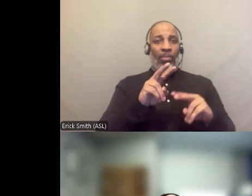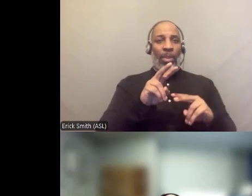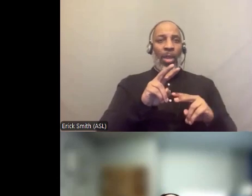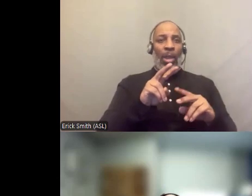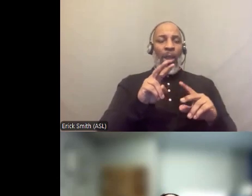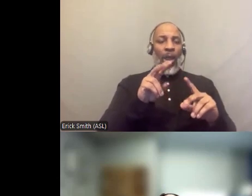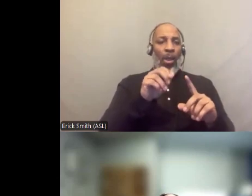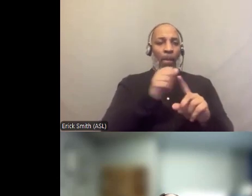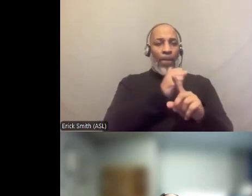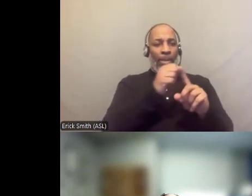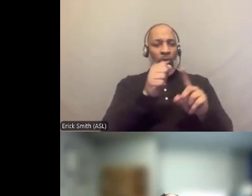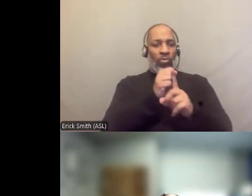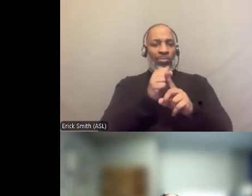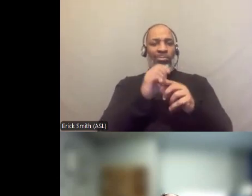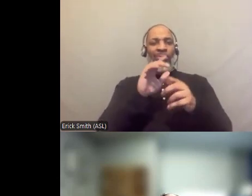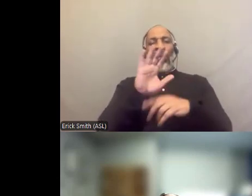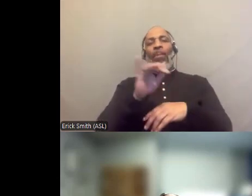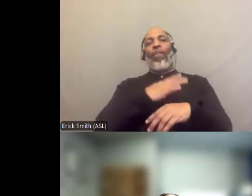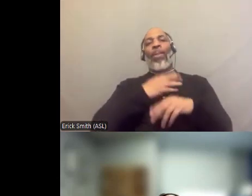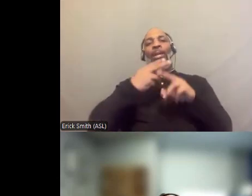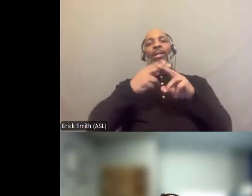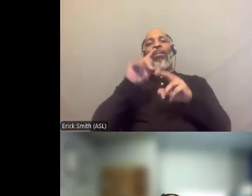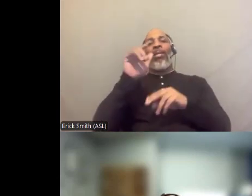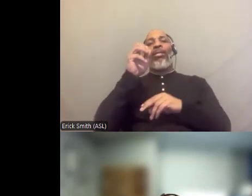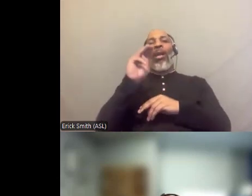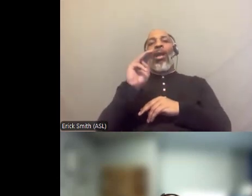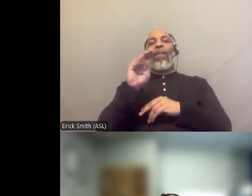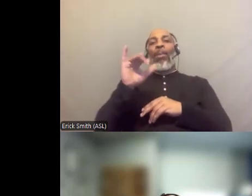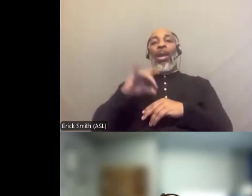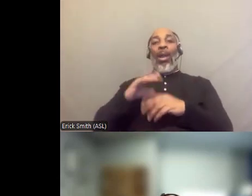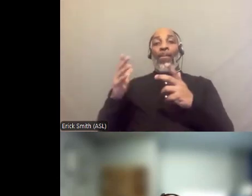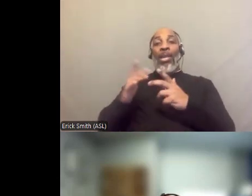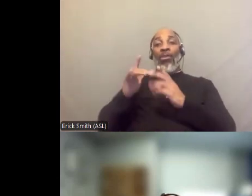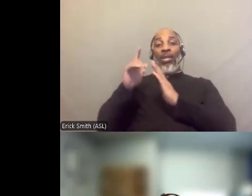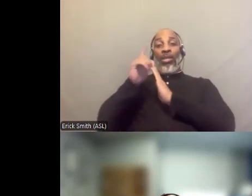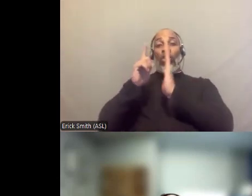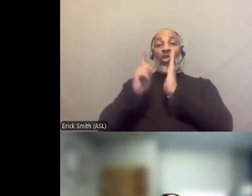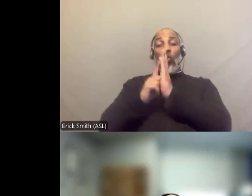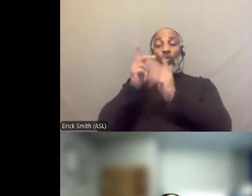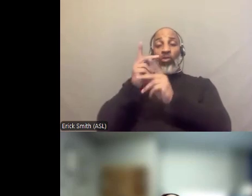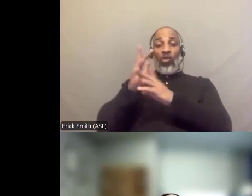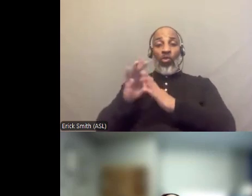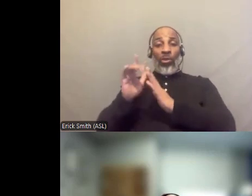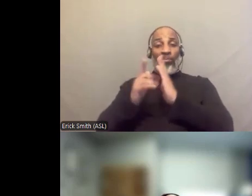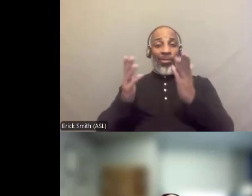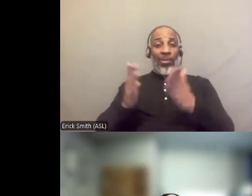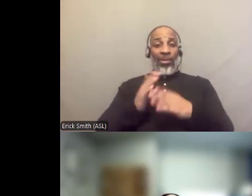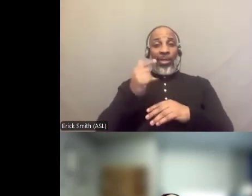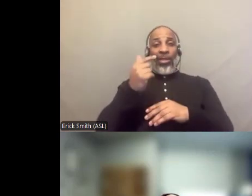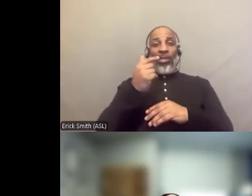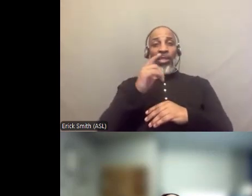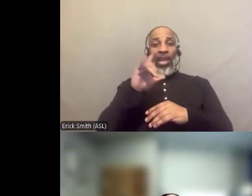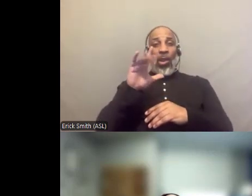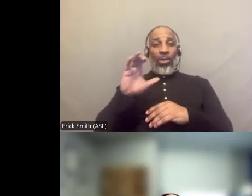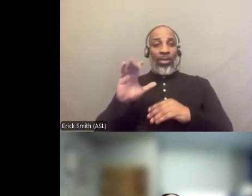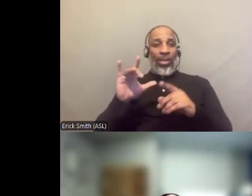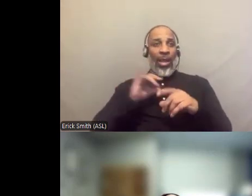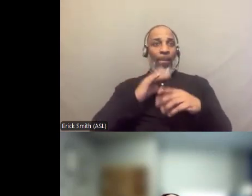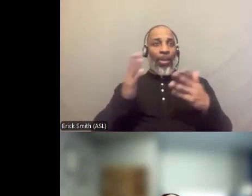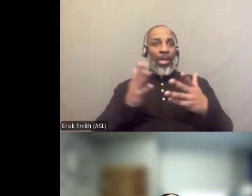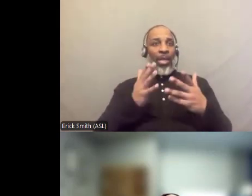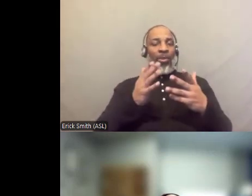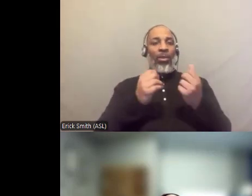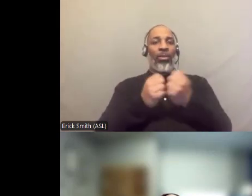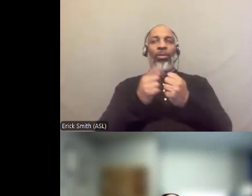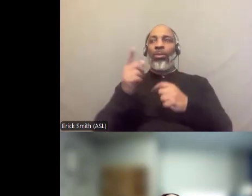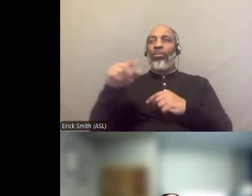disabilities. My name is Tom Murphy. I'm a supervising attorney here at DLC, and I'll be the host today. Our presenters are